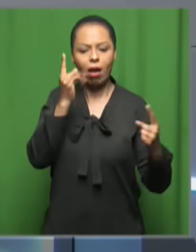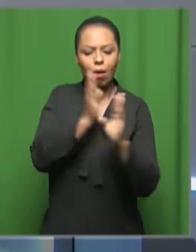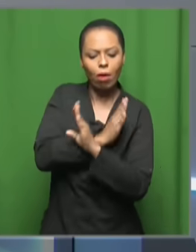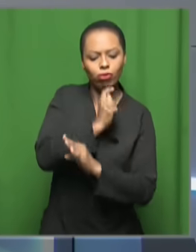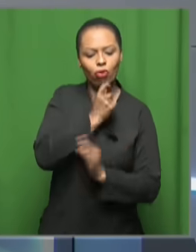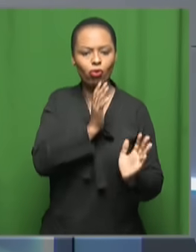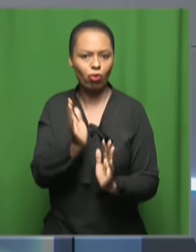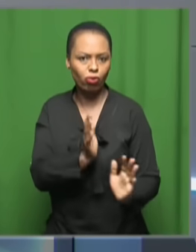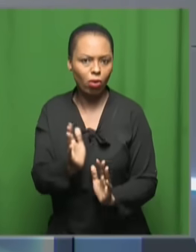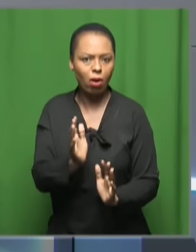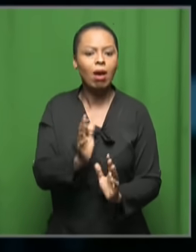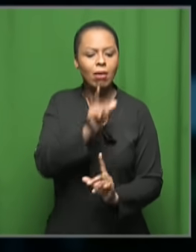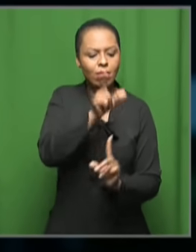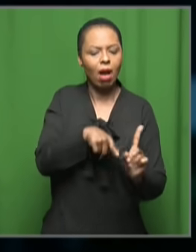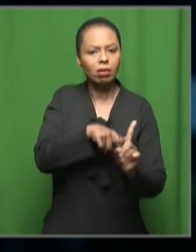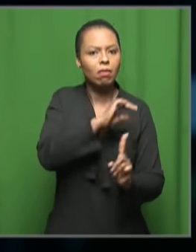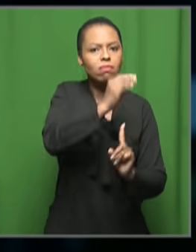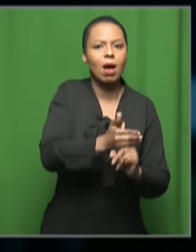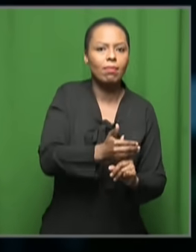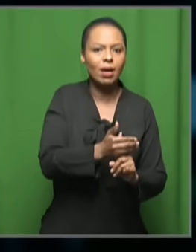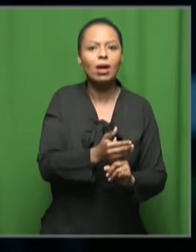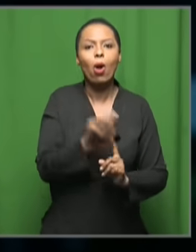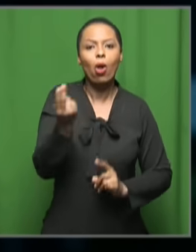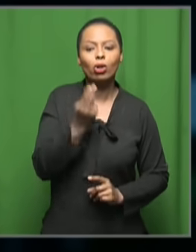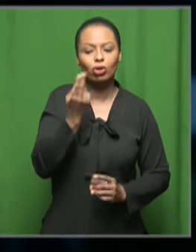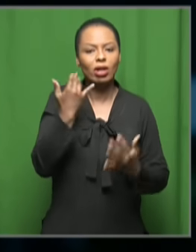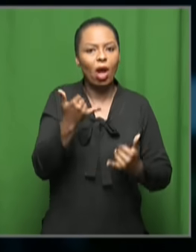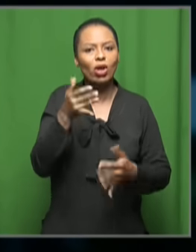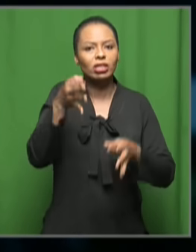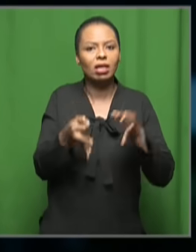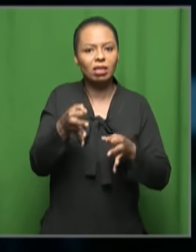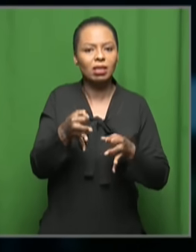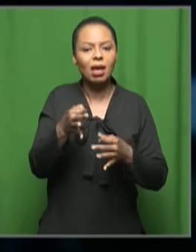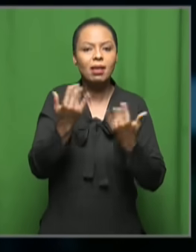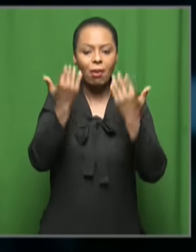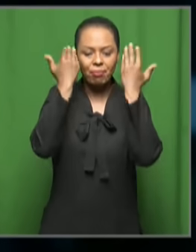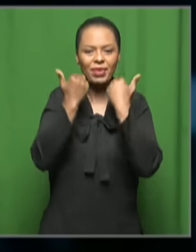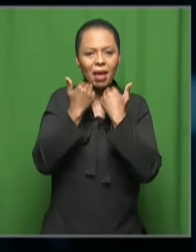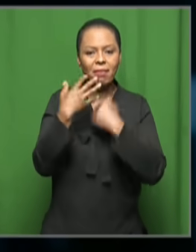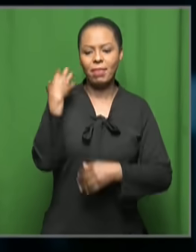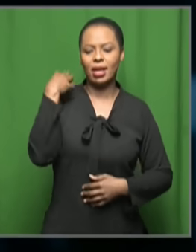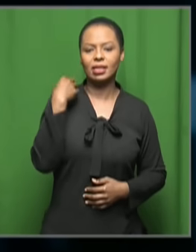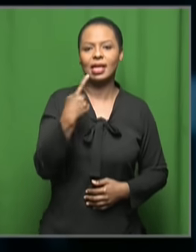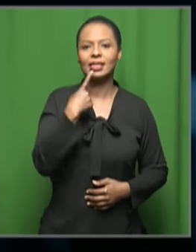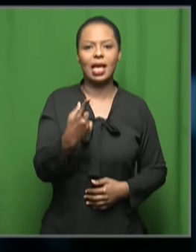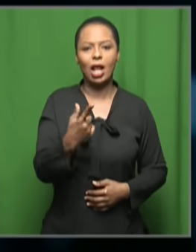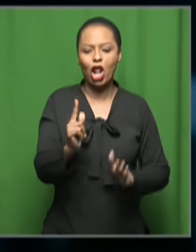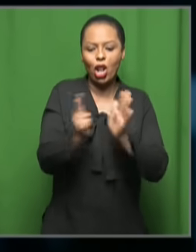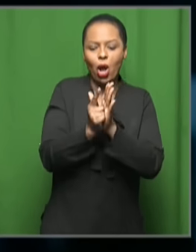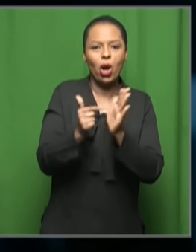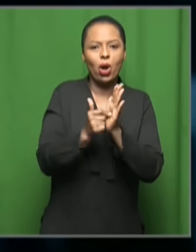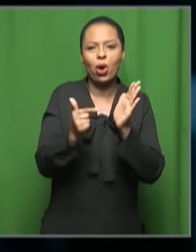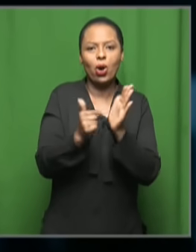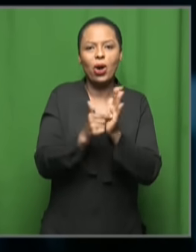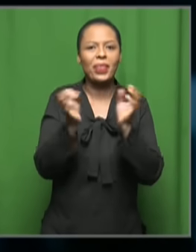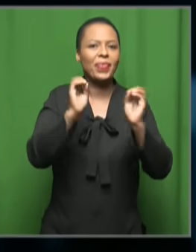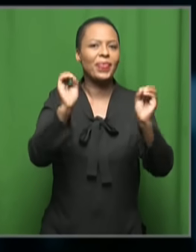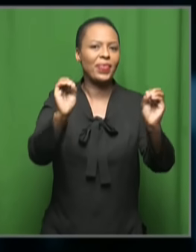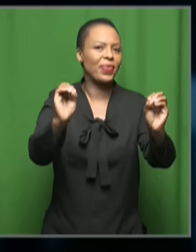we had conversations even with the Justice Minister saying that there's no law that really talks about, protection of a